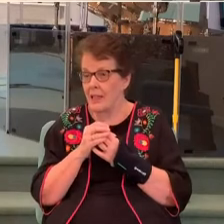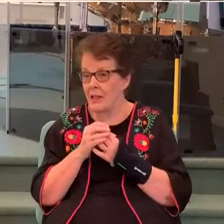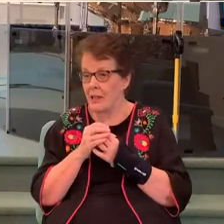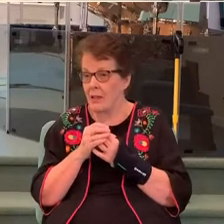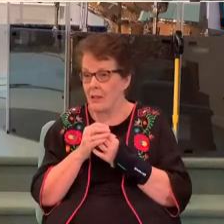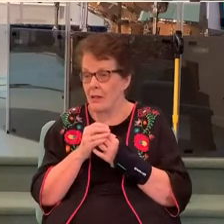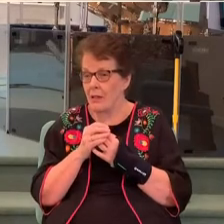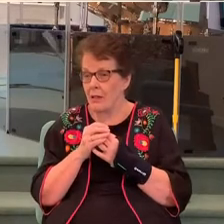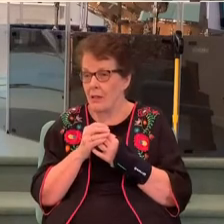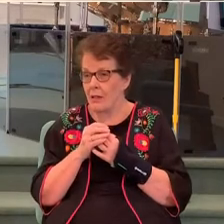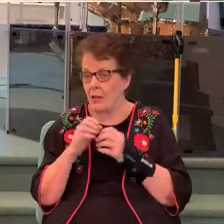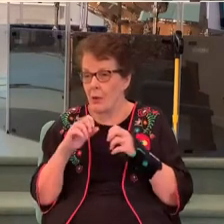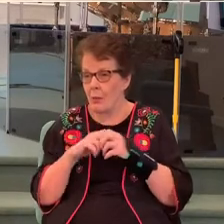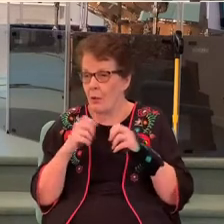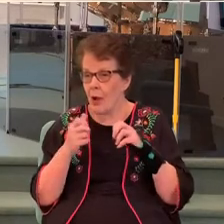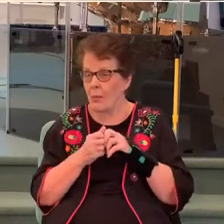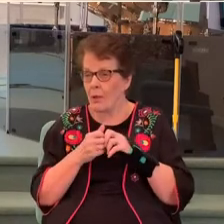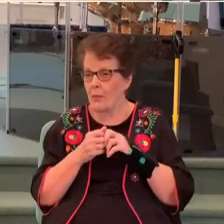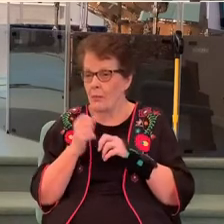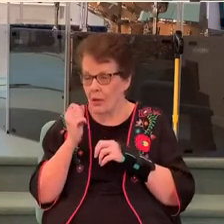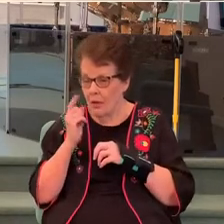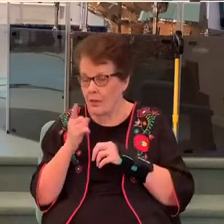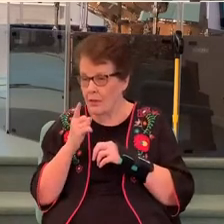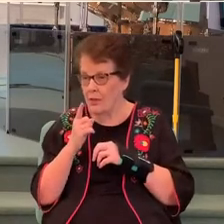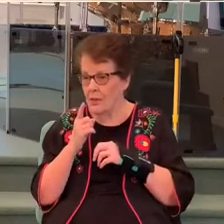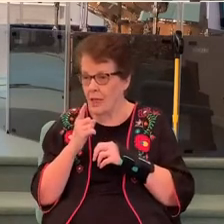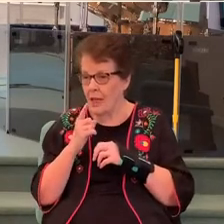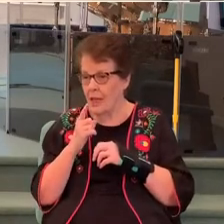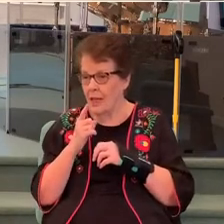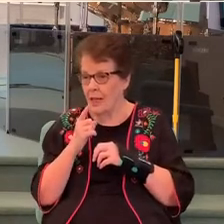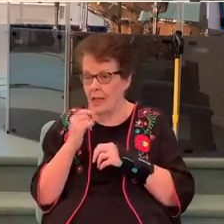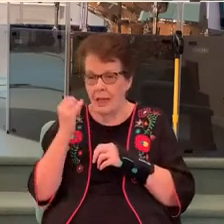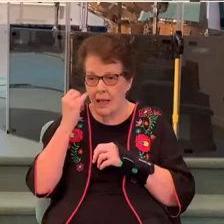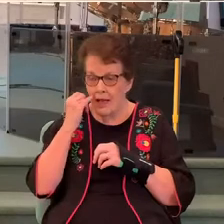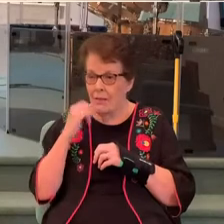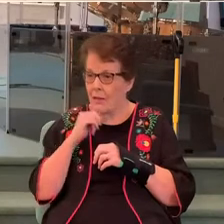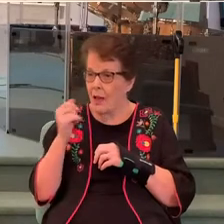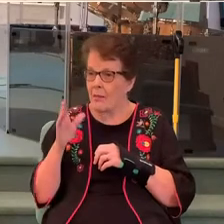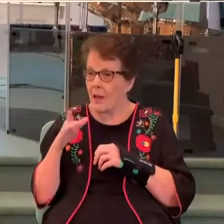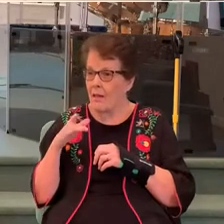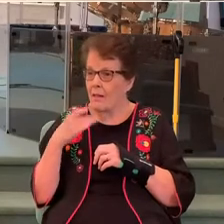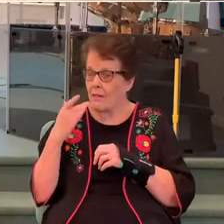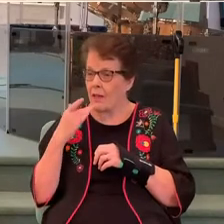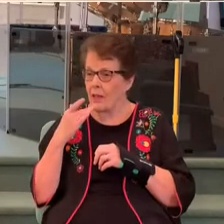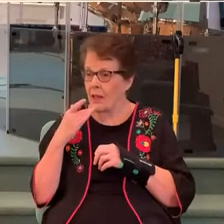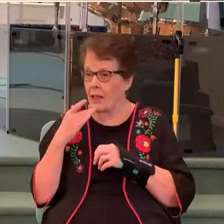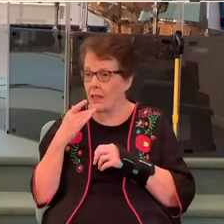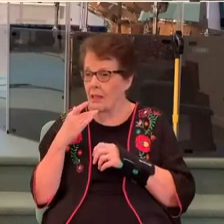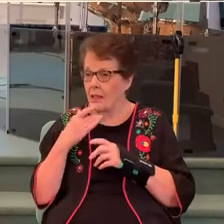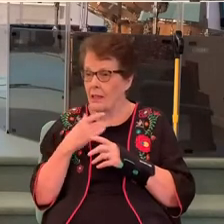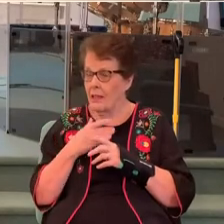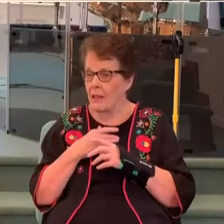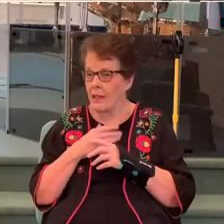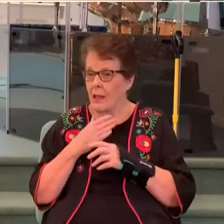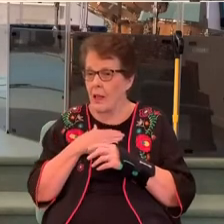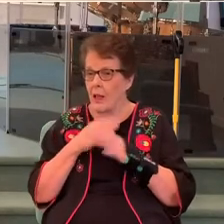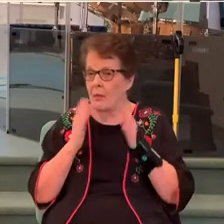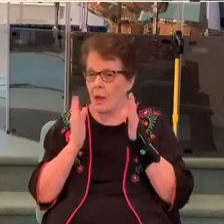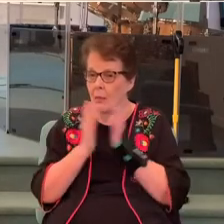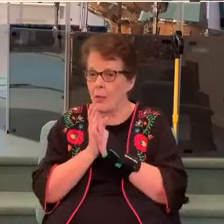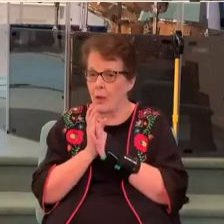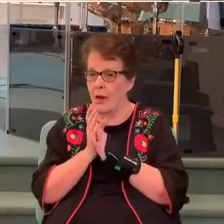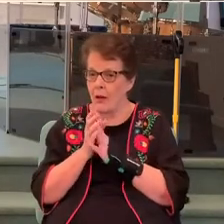If I'm not feeling effectiveness in prayer and my prayer is boring and